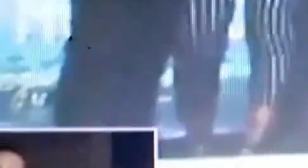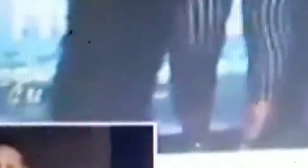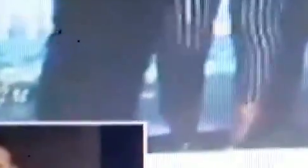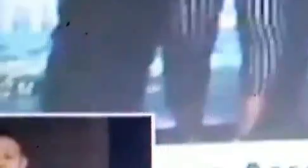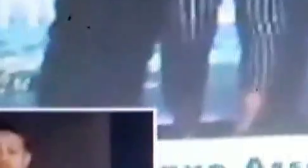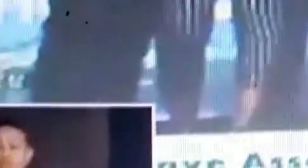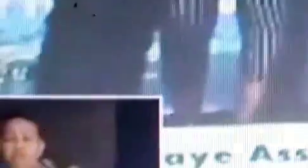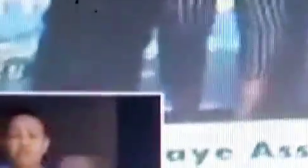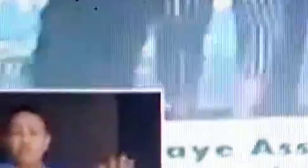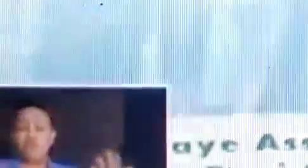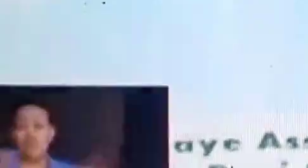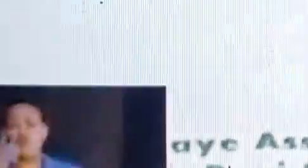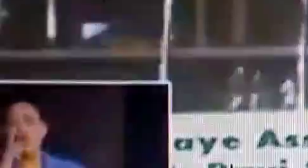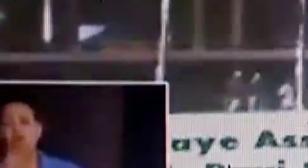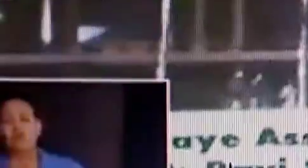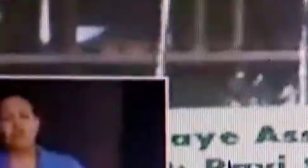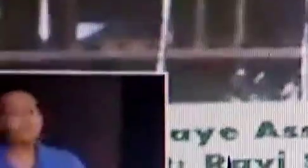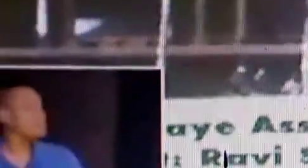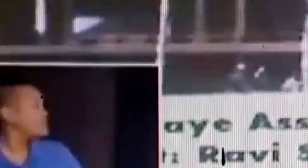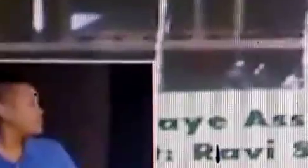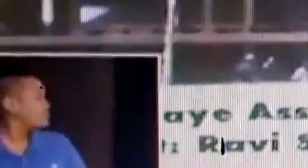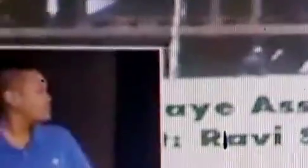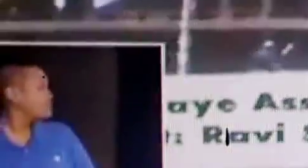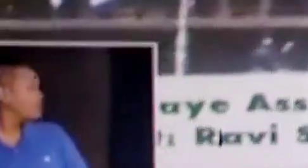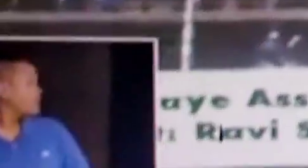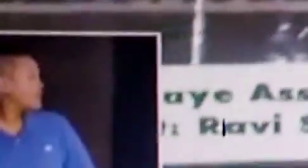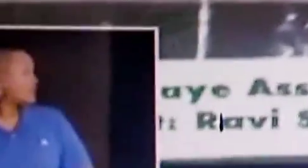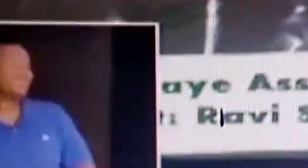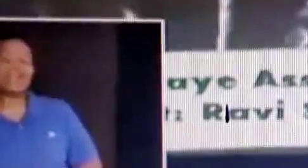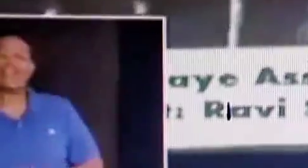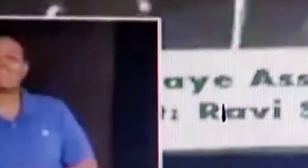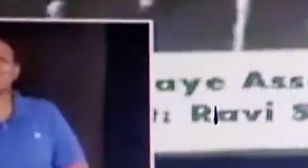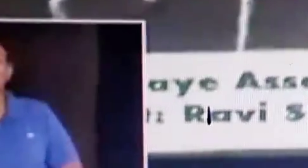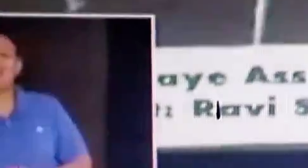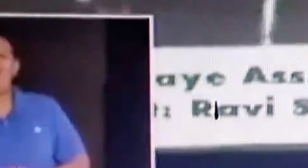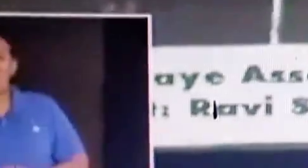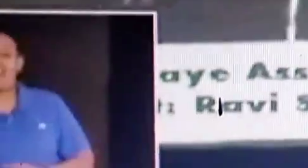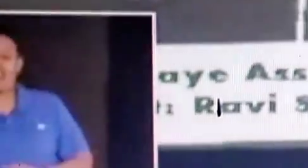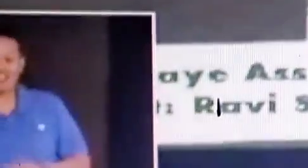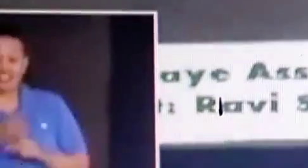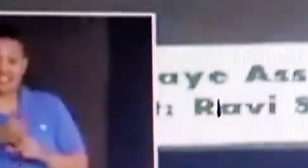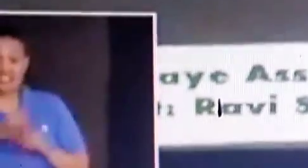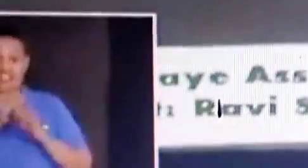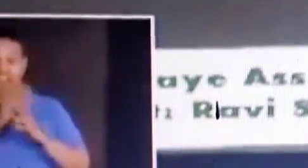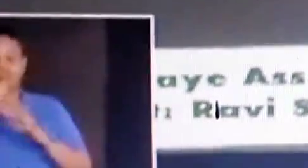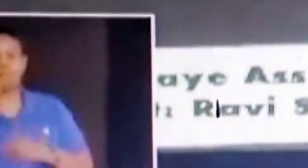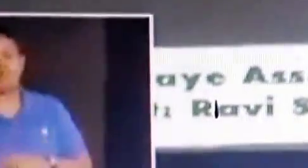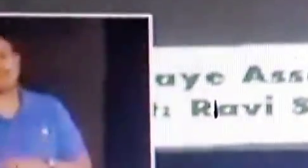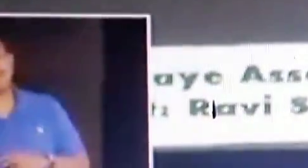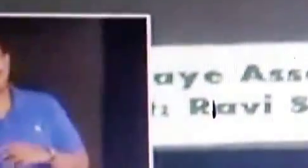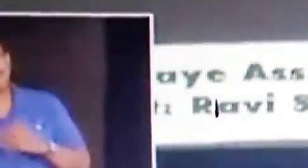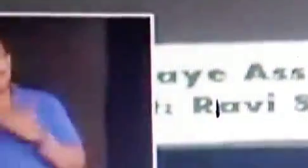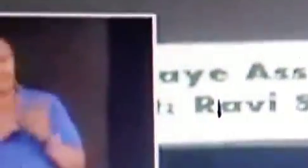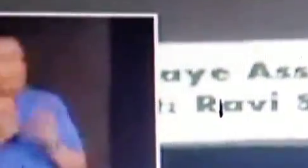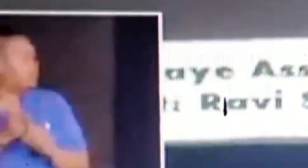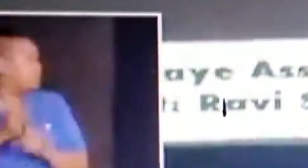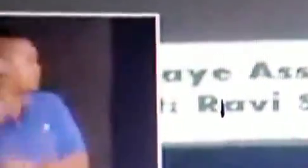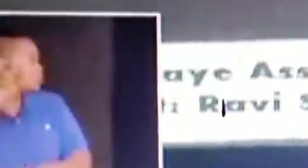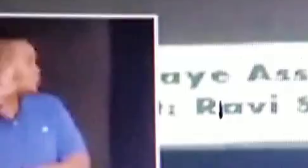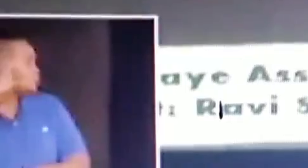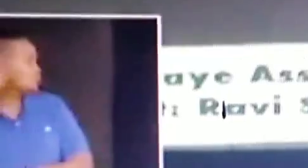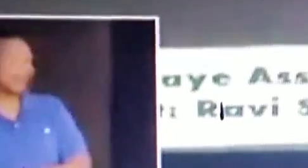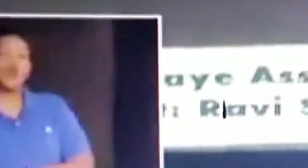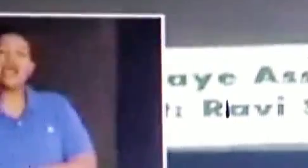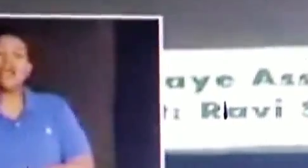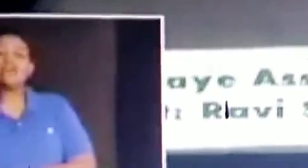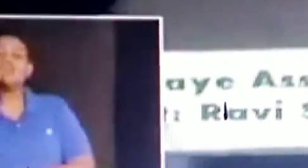Design is by Atelier Vidal and Ajay Associates, led by architect Ravi Sital, Vidal Downing, and Sir